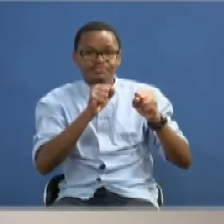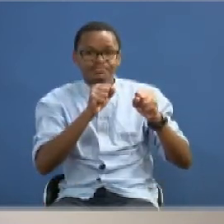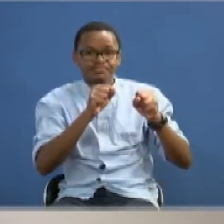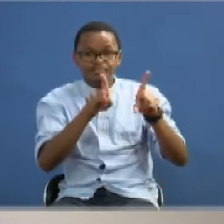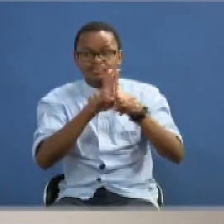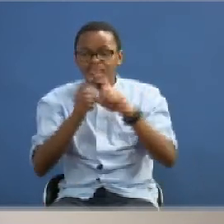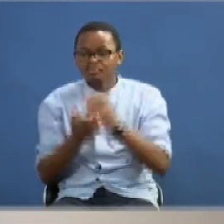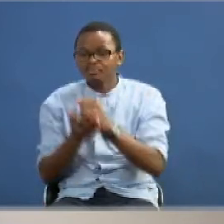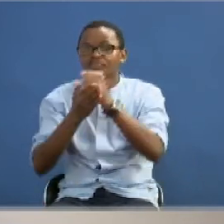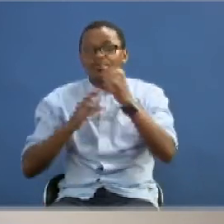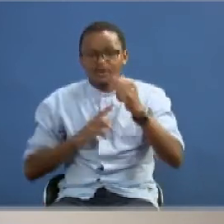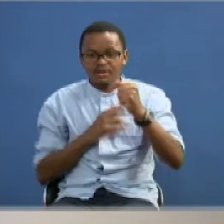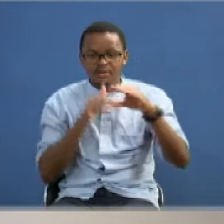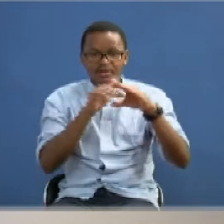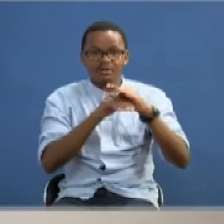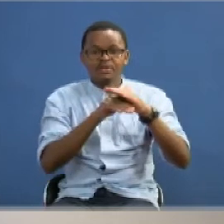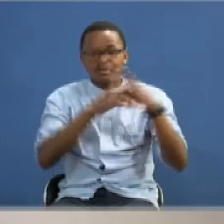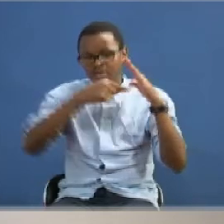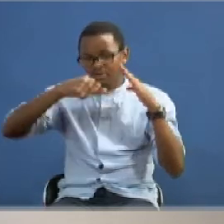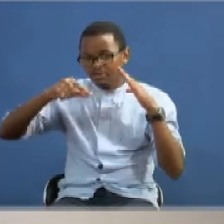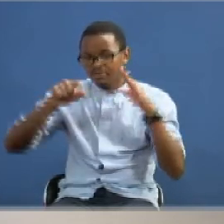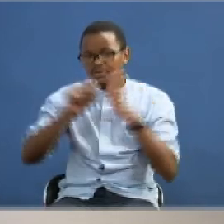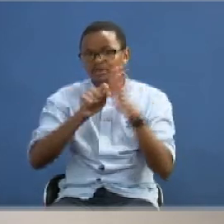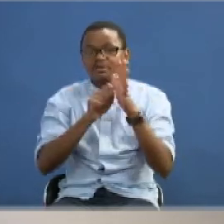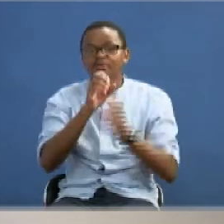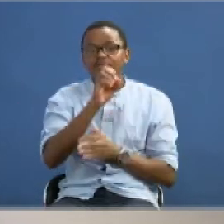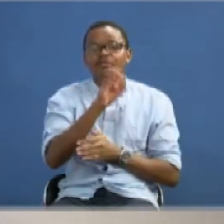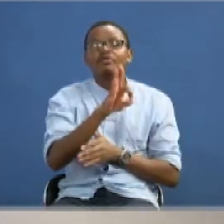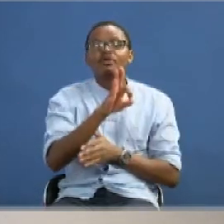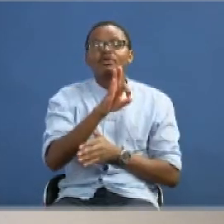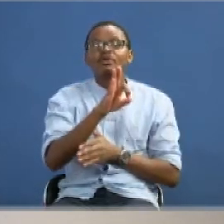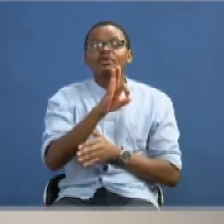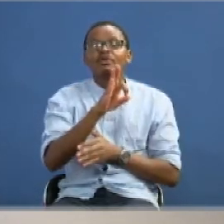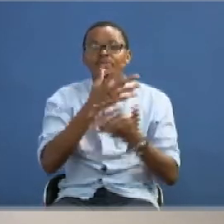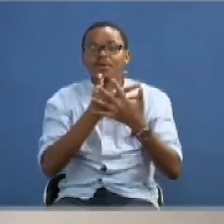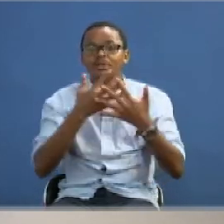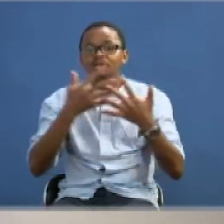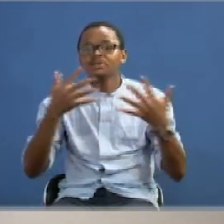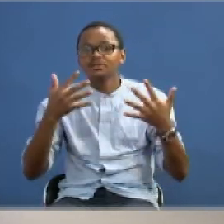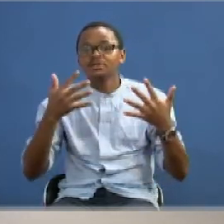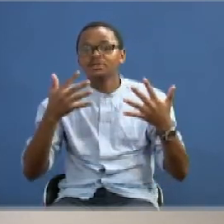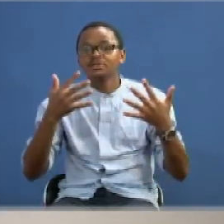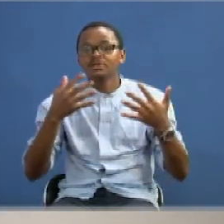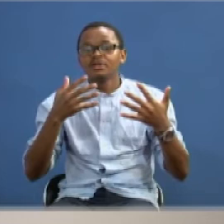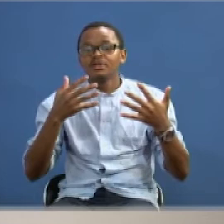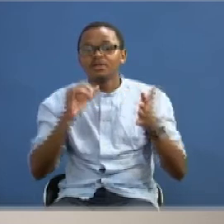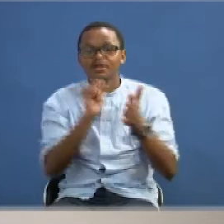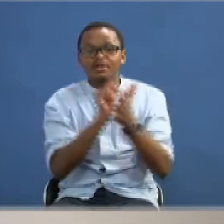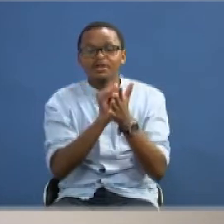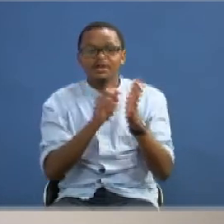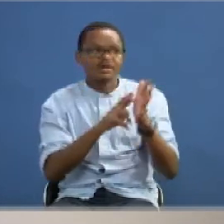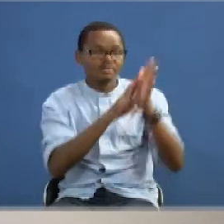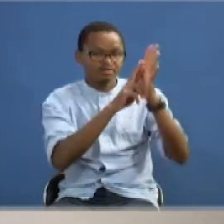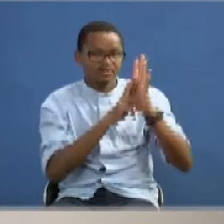They also helped us in terms of quantification, in terms of the materials, the facilities that you